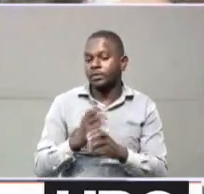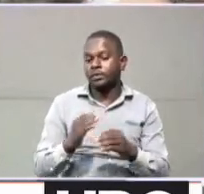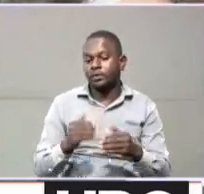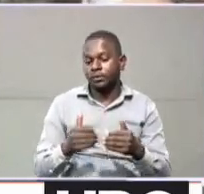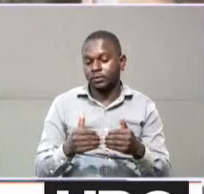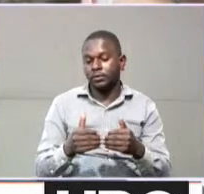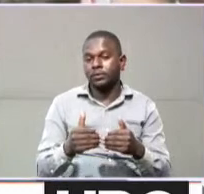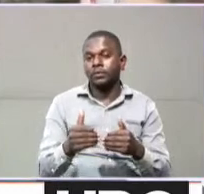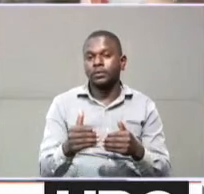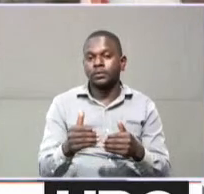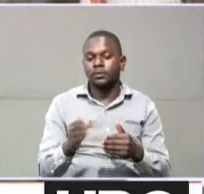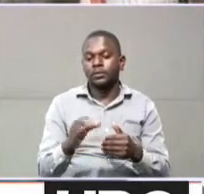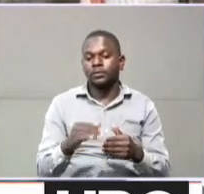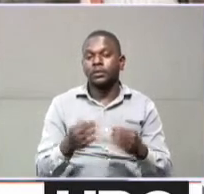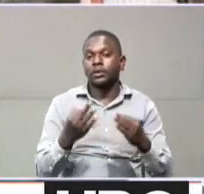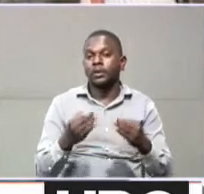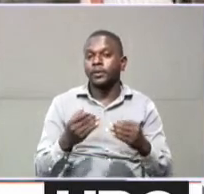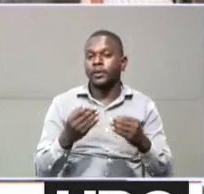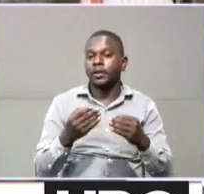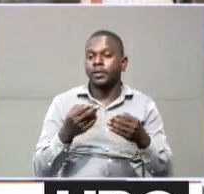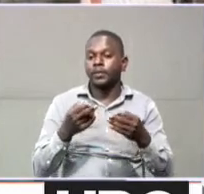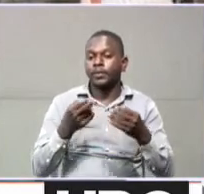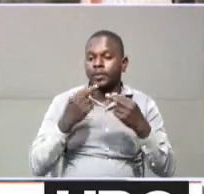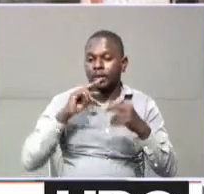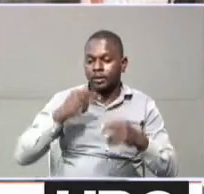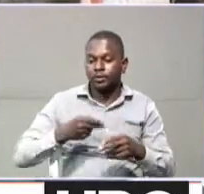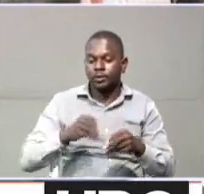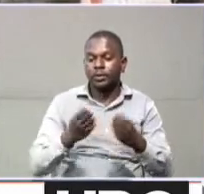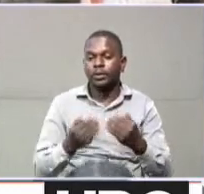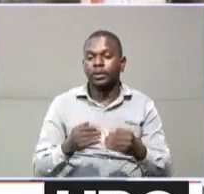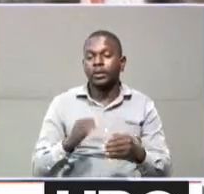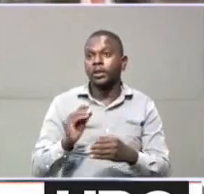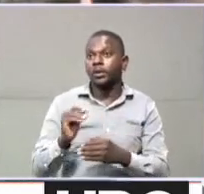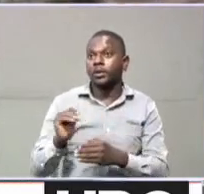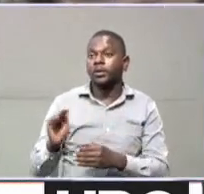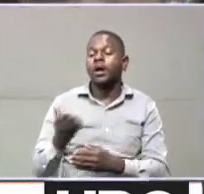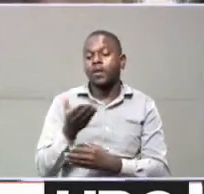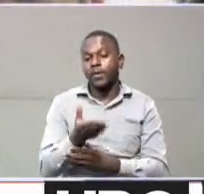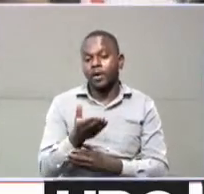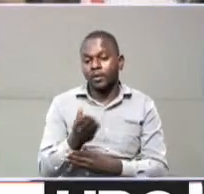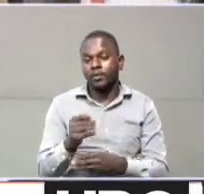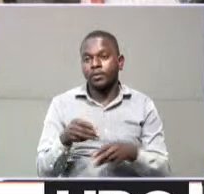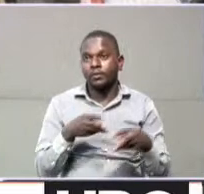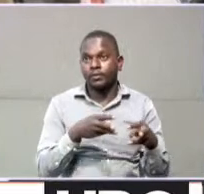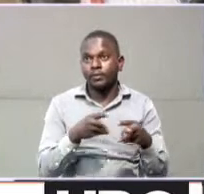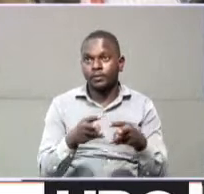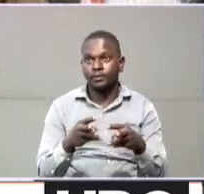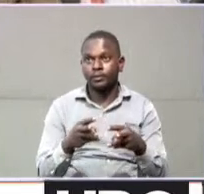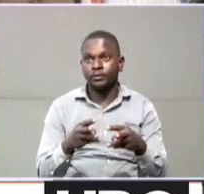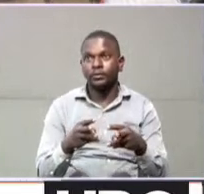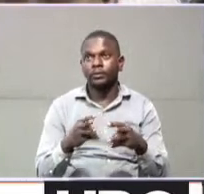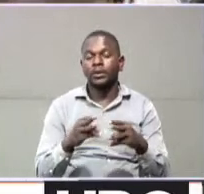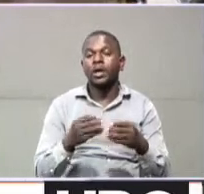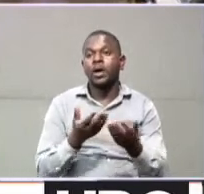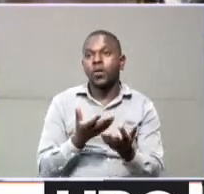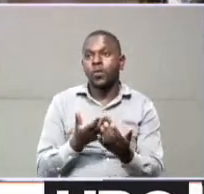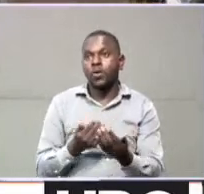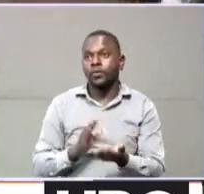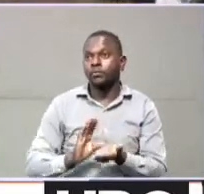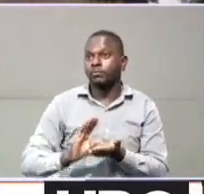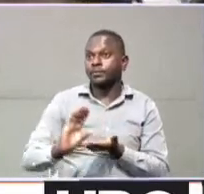towards whatever i've mentioned here and the money is already available on the system awaiting